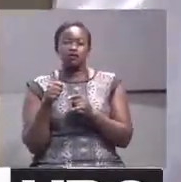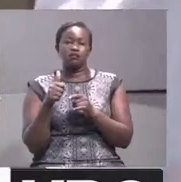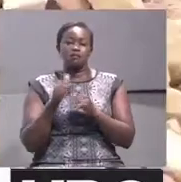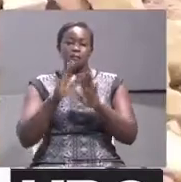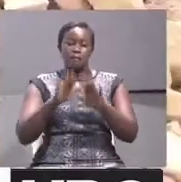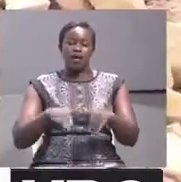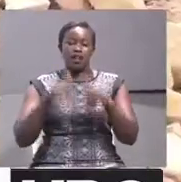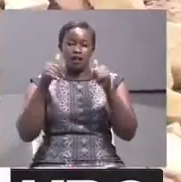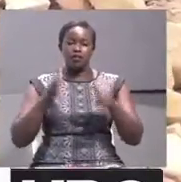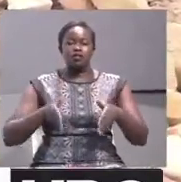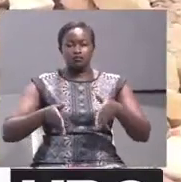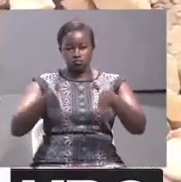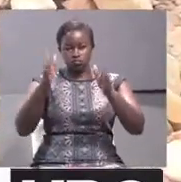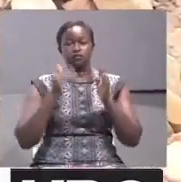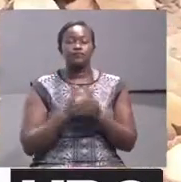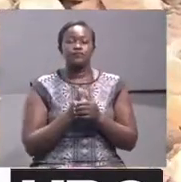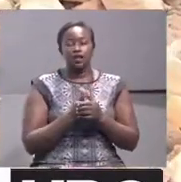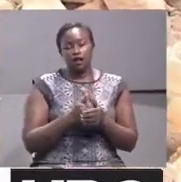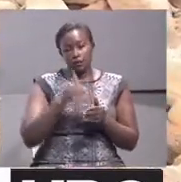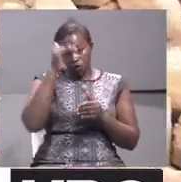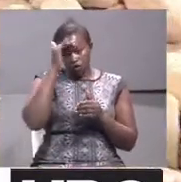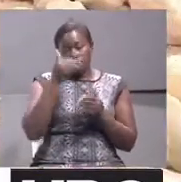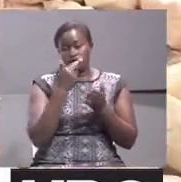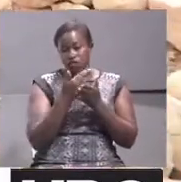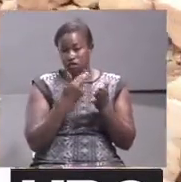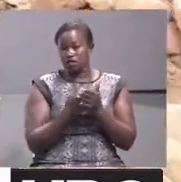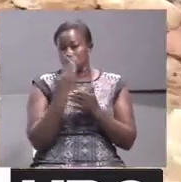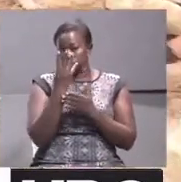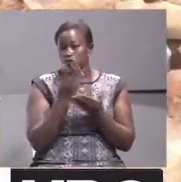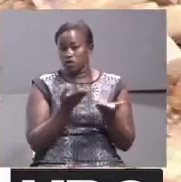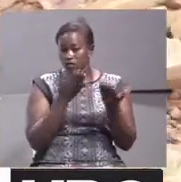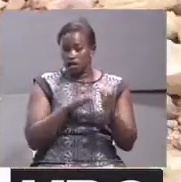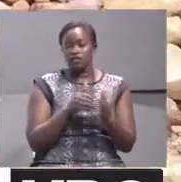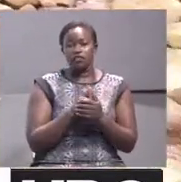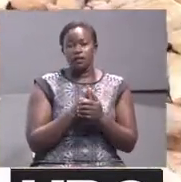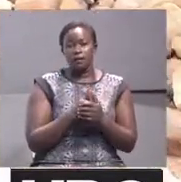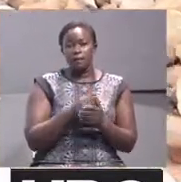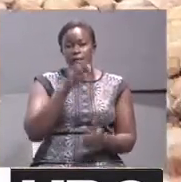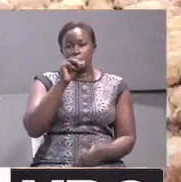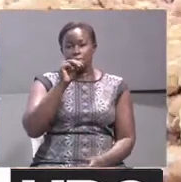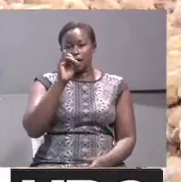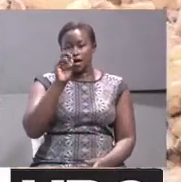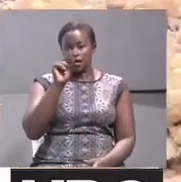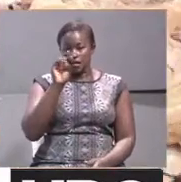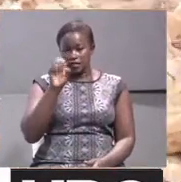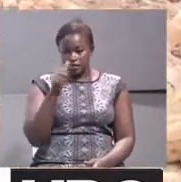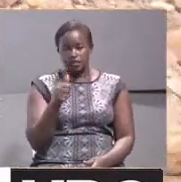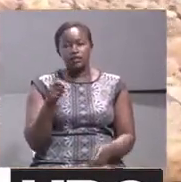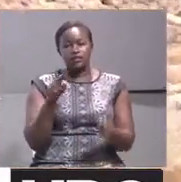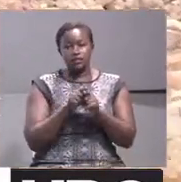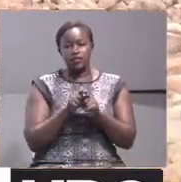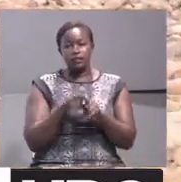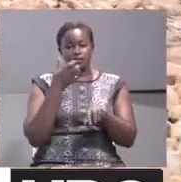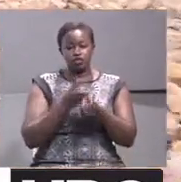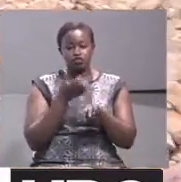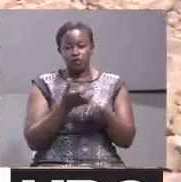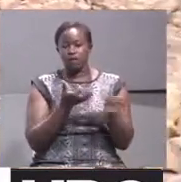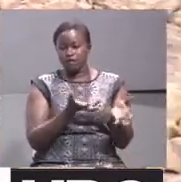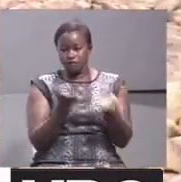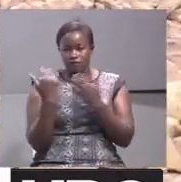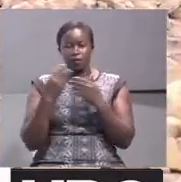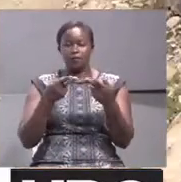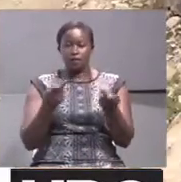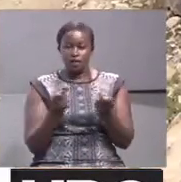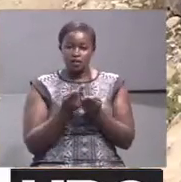Parliamentary Avenue. Meanwhile, police registered 4 deaths in mines and quarries. These occurred in mines of Kasanda, Namutumba,